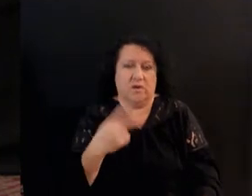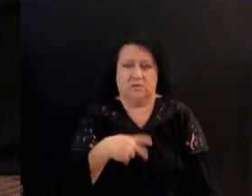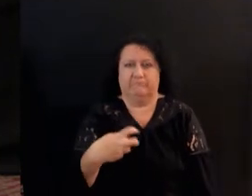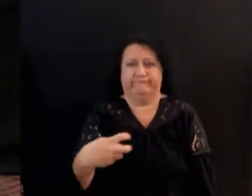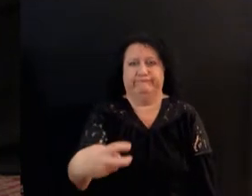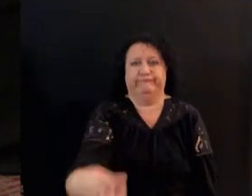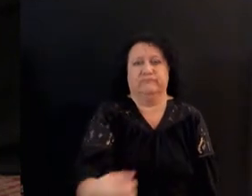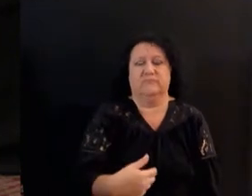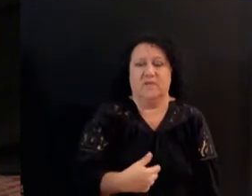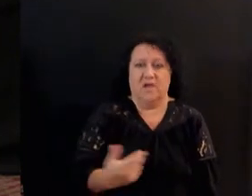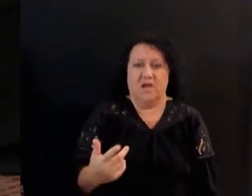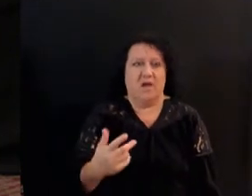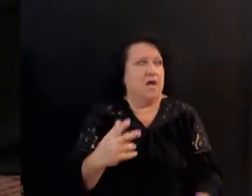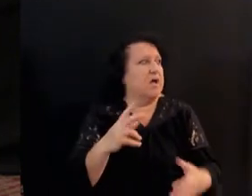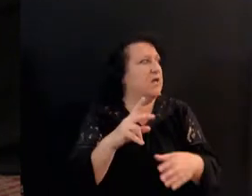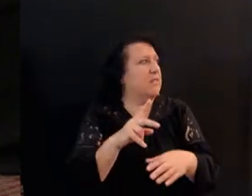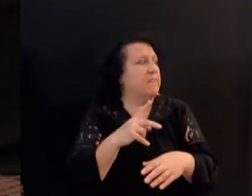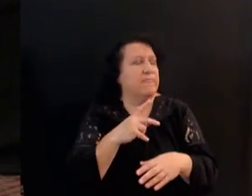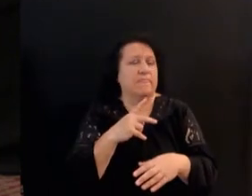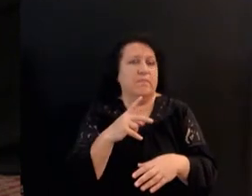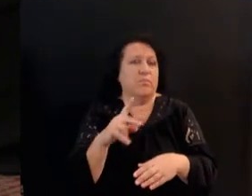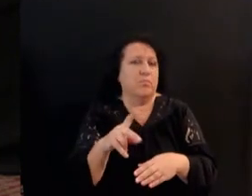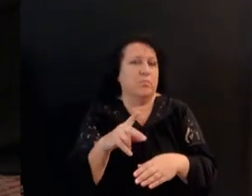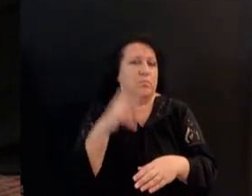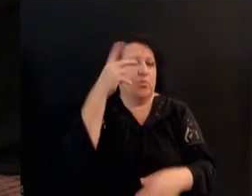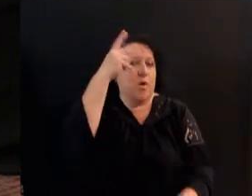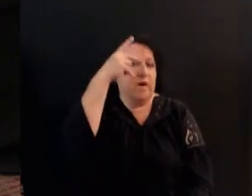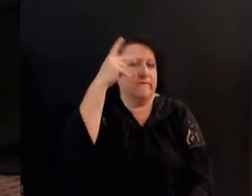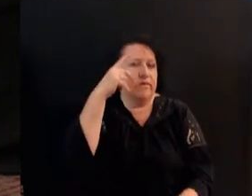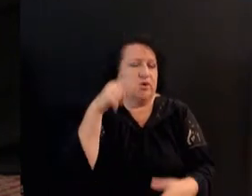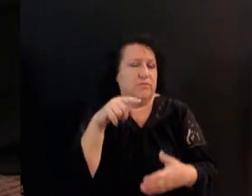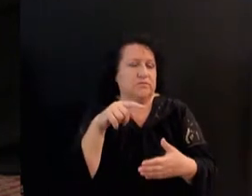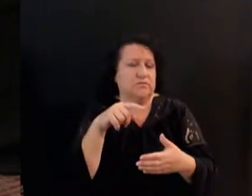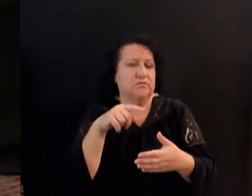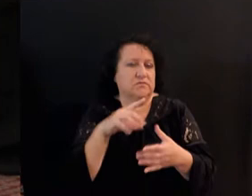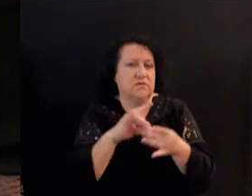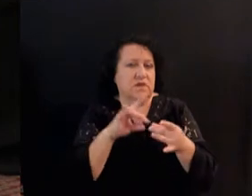life to the body, but envy is rottenness to the bones.